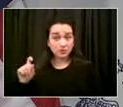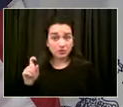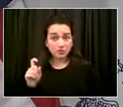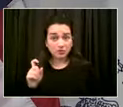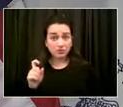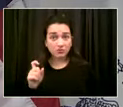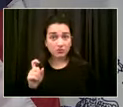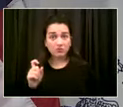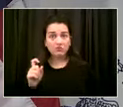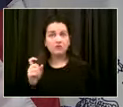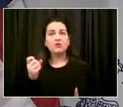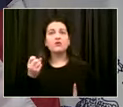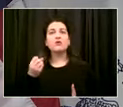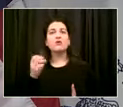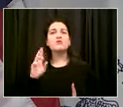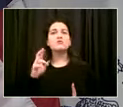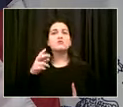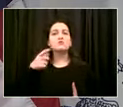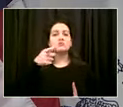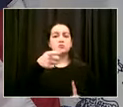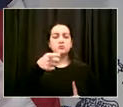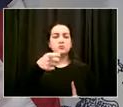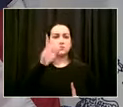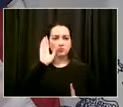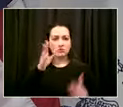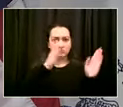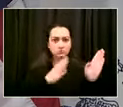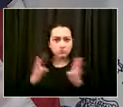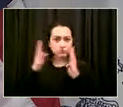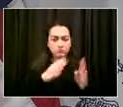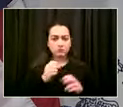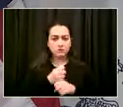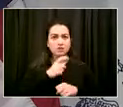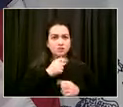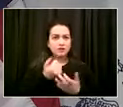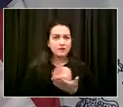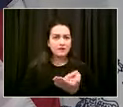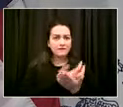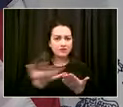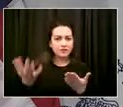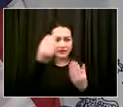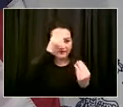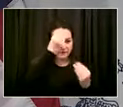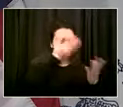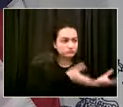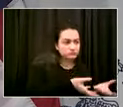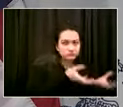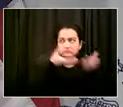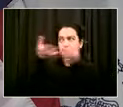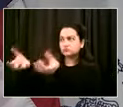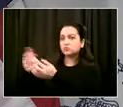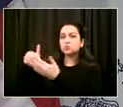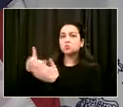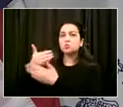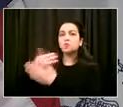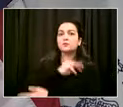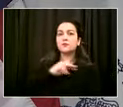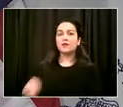it. Well, as we talk about Lorraine Grillo's role, I'm expecting you, because you're a